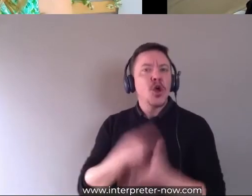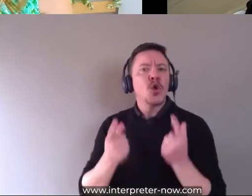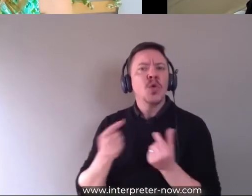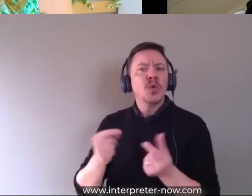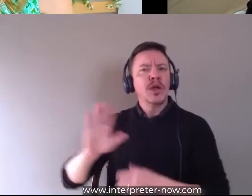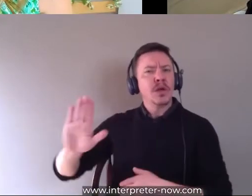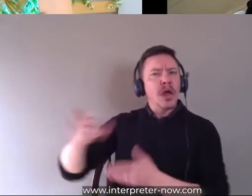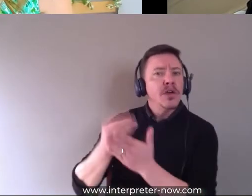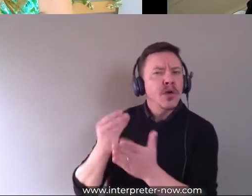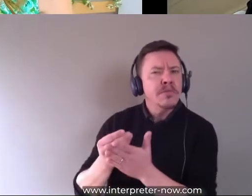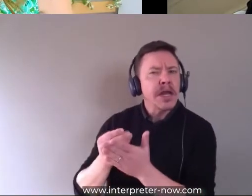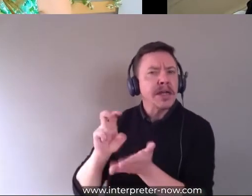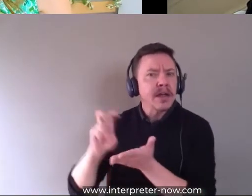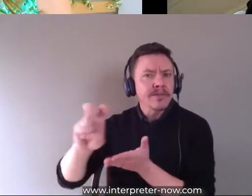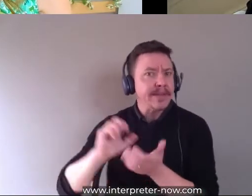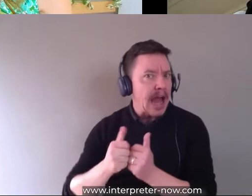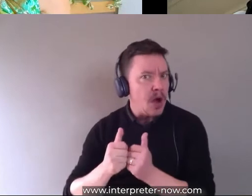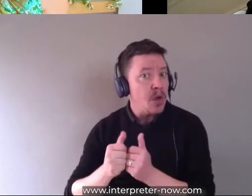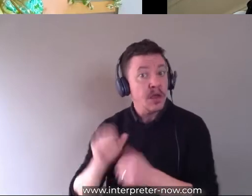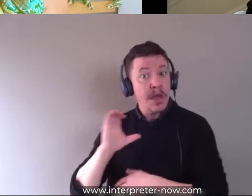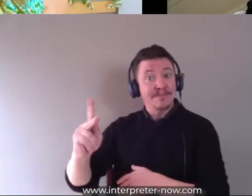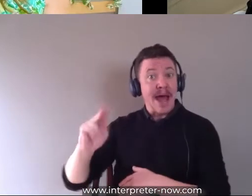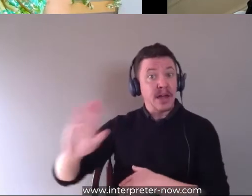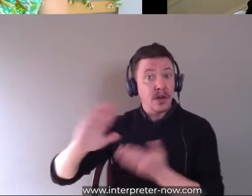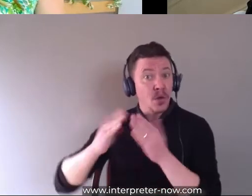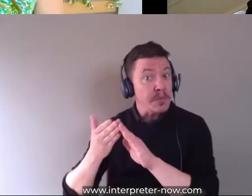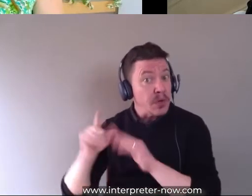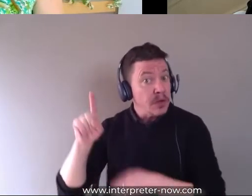money? Are they putting any of that back into their communities?